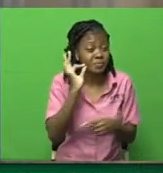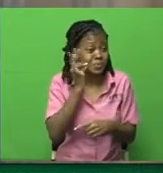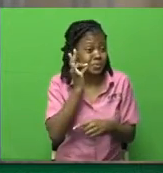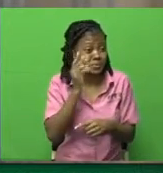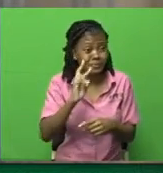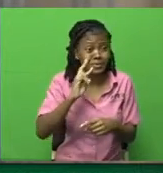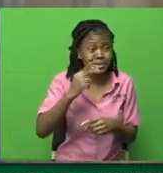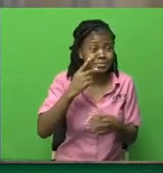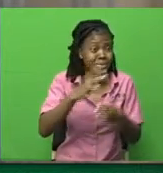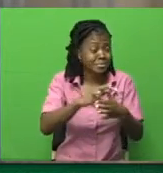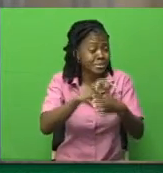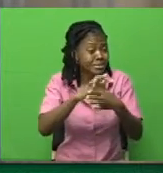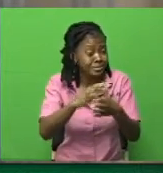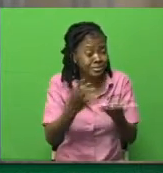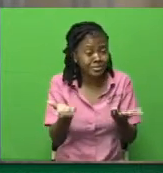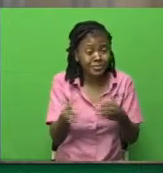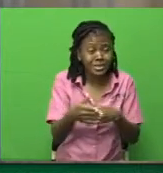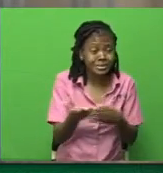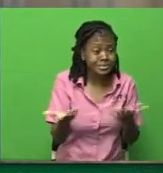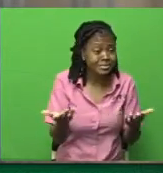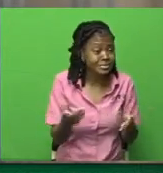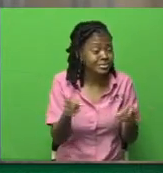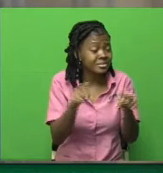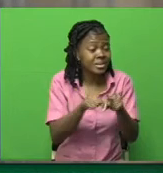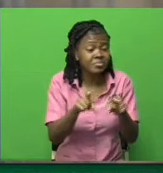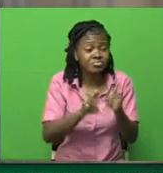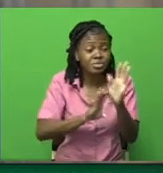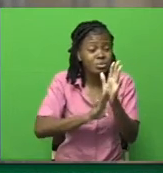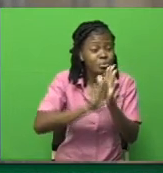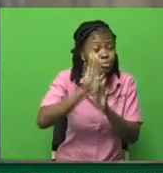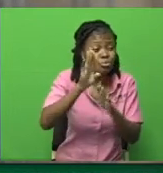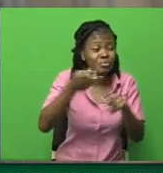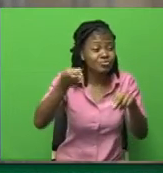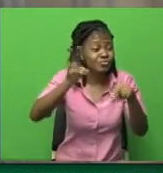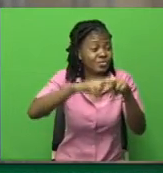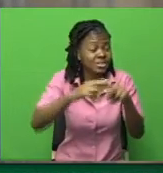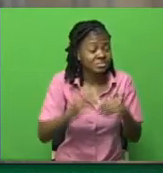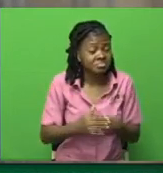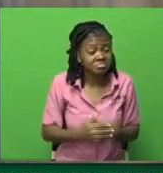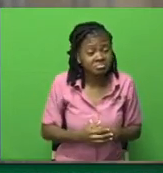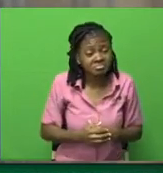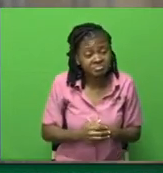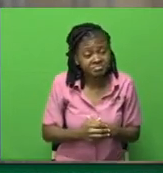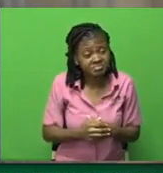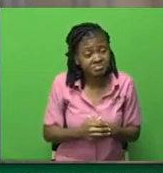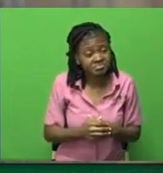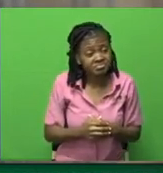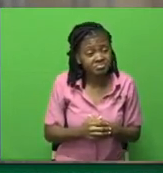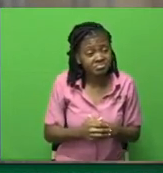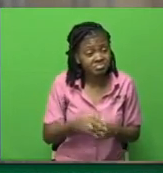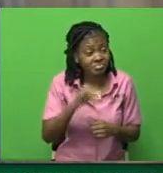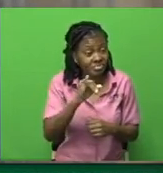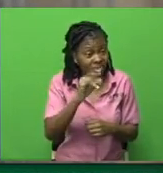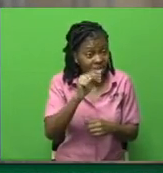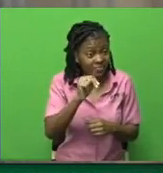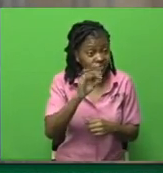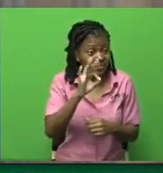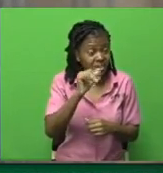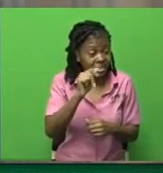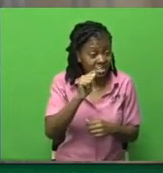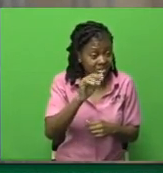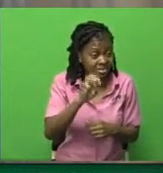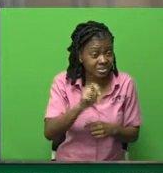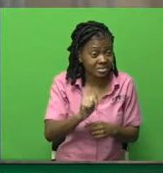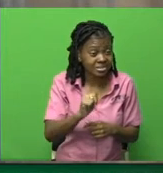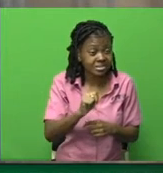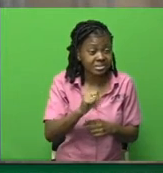meat fish have also skyrocketed the escalation and inflation and the effect on all goods and services